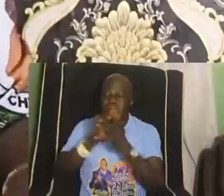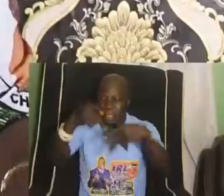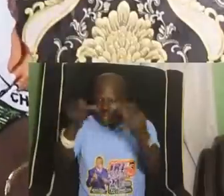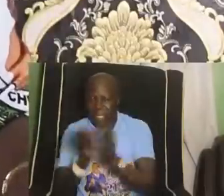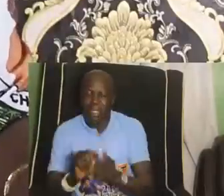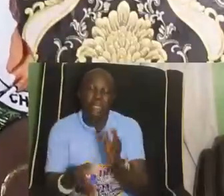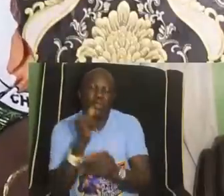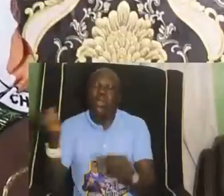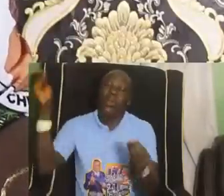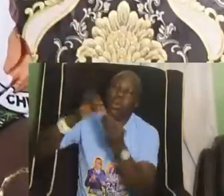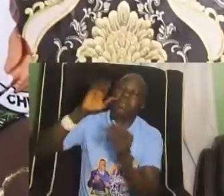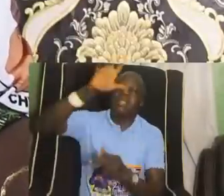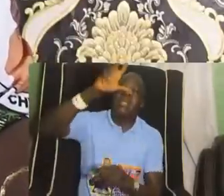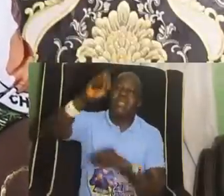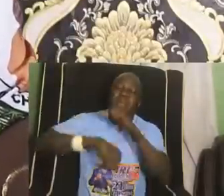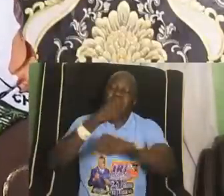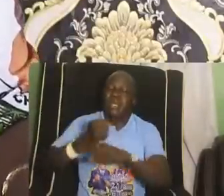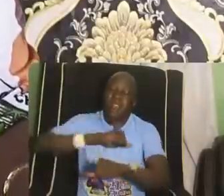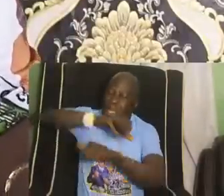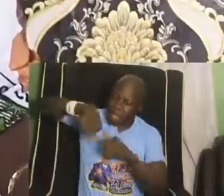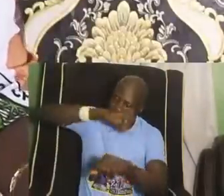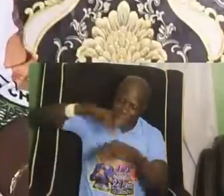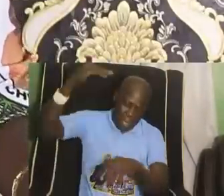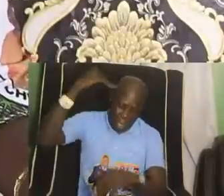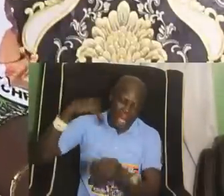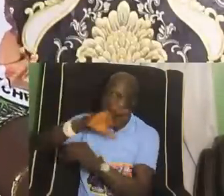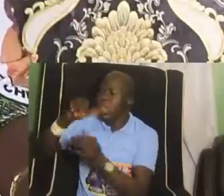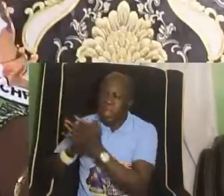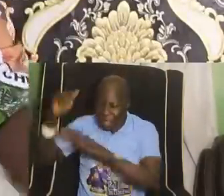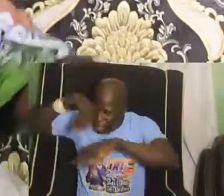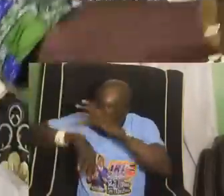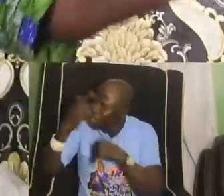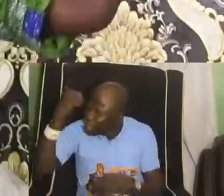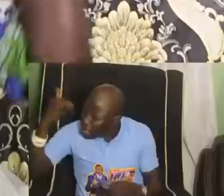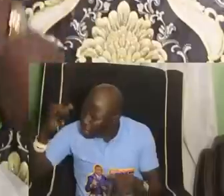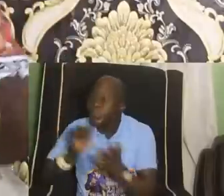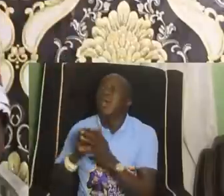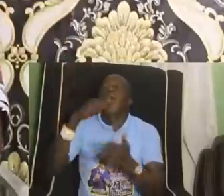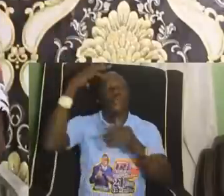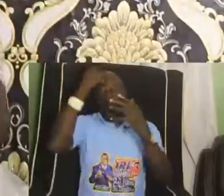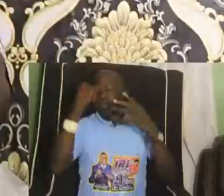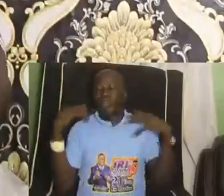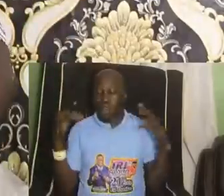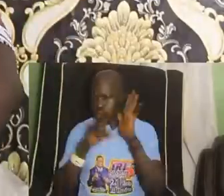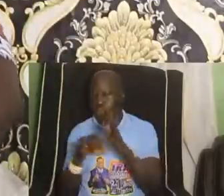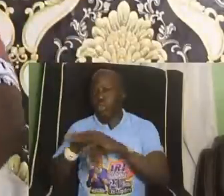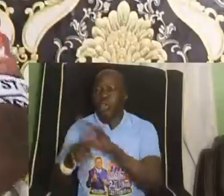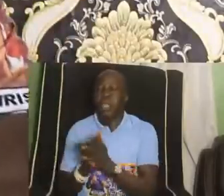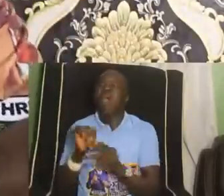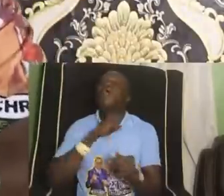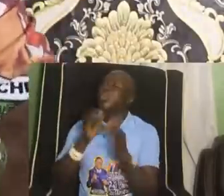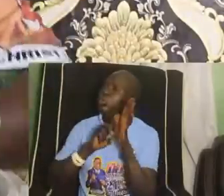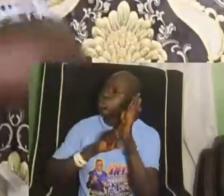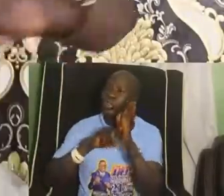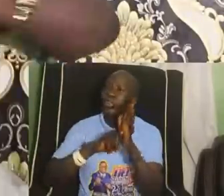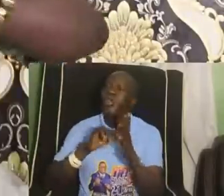is that day. You got 30 years. Now be anointed on my head for my dream. And flow to the real life.